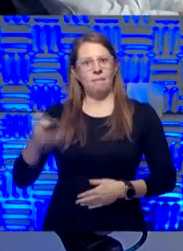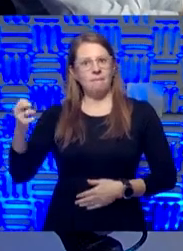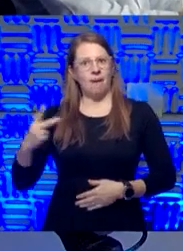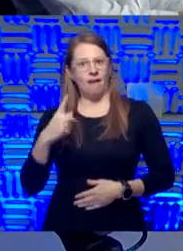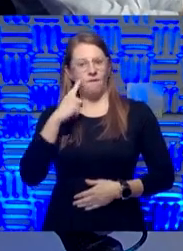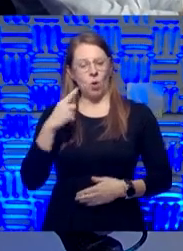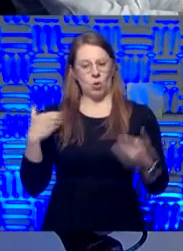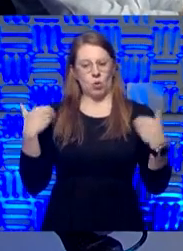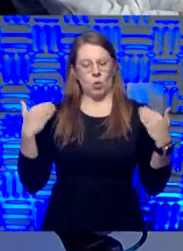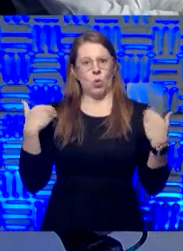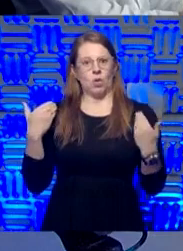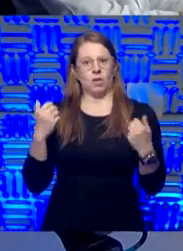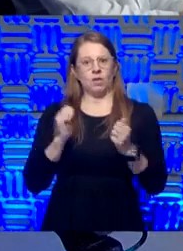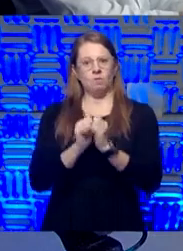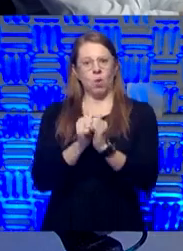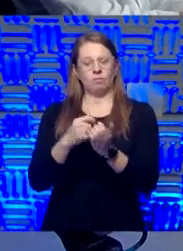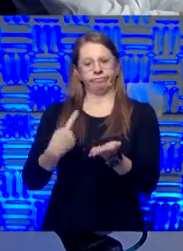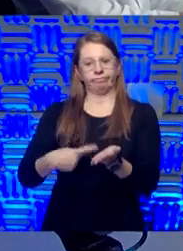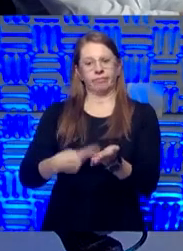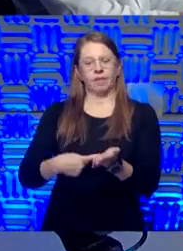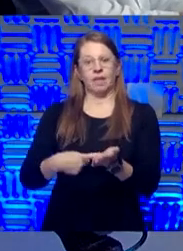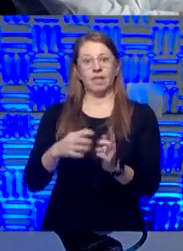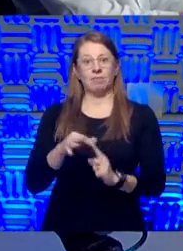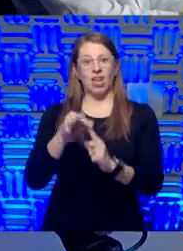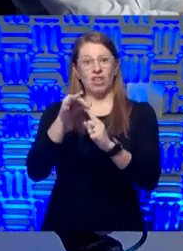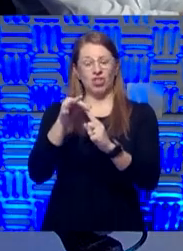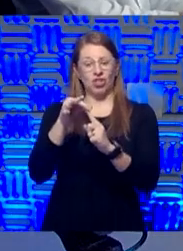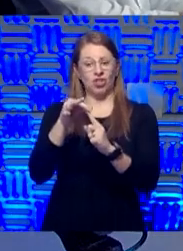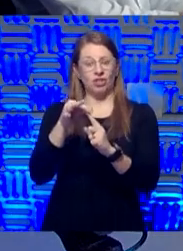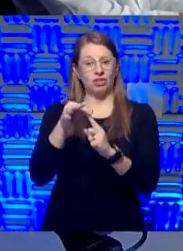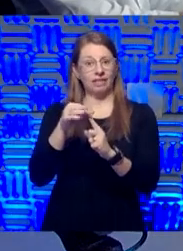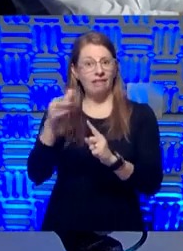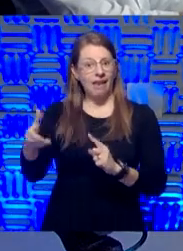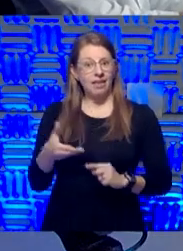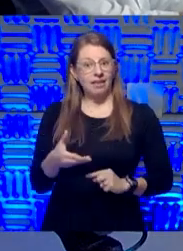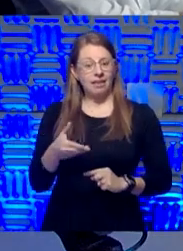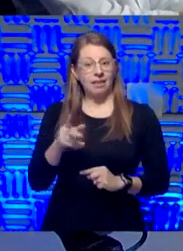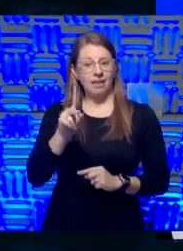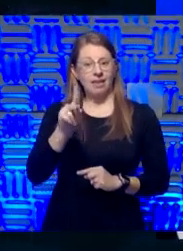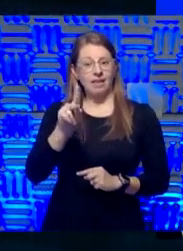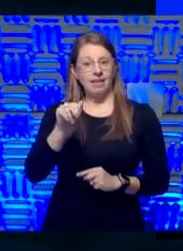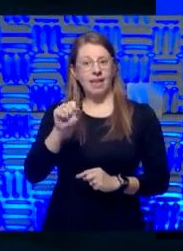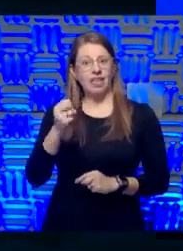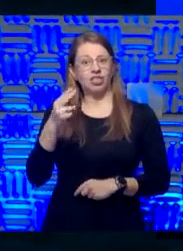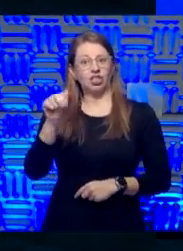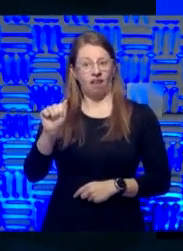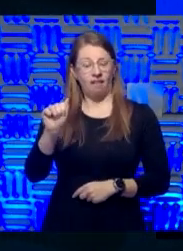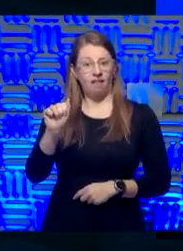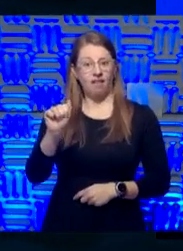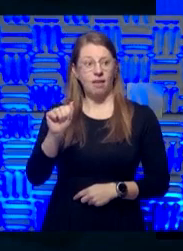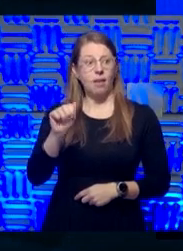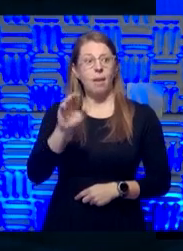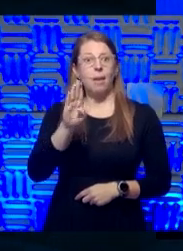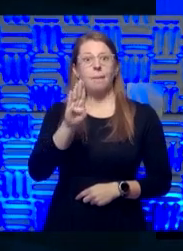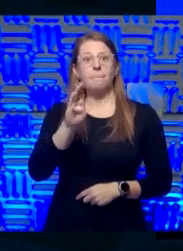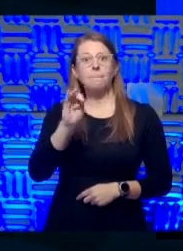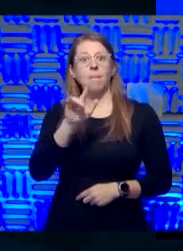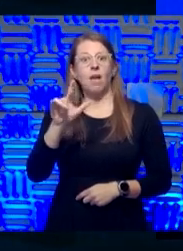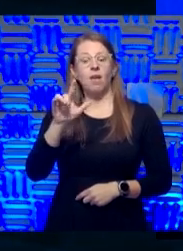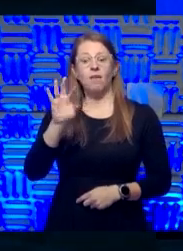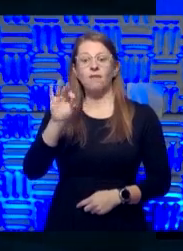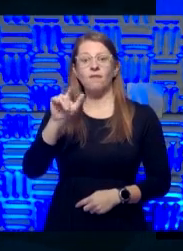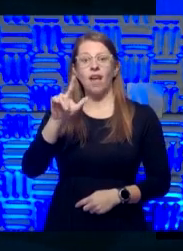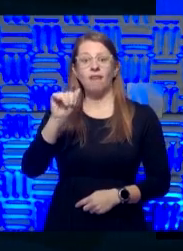we also have a very special guest. I'm not going to say this right, but KSHSAA Executive Director Bill Faflick. And David, it's the Kansas